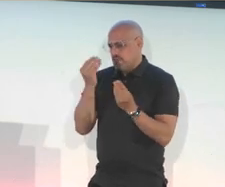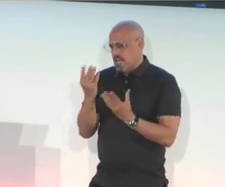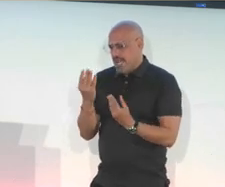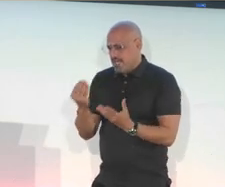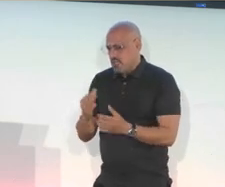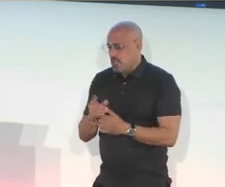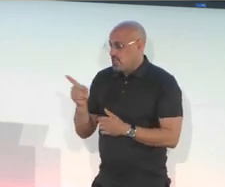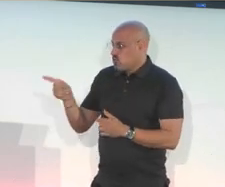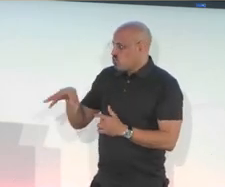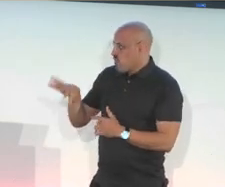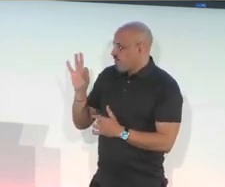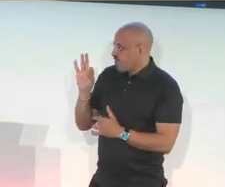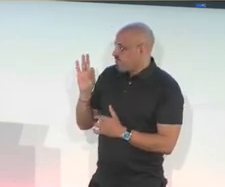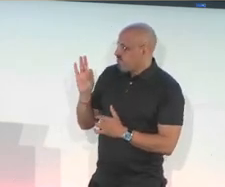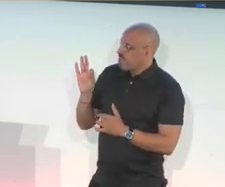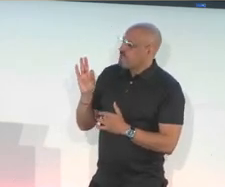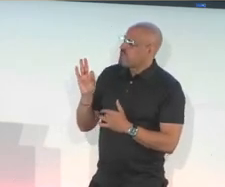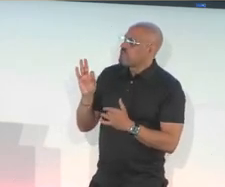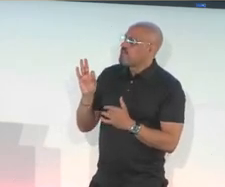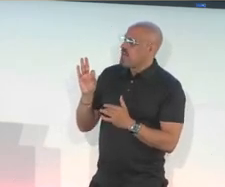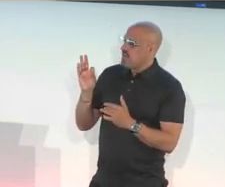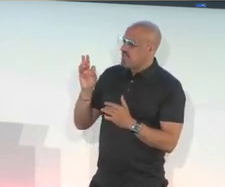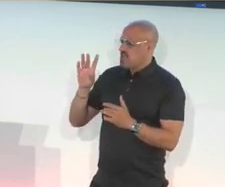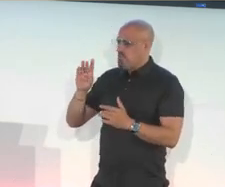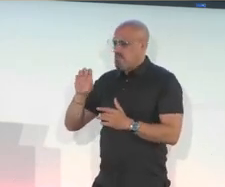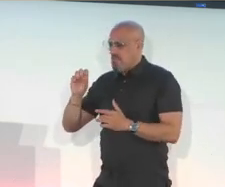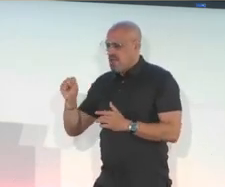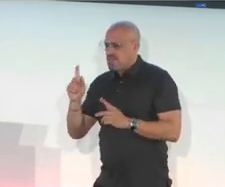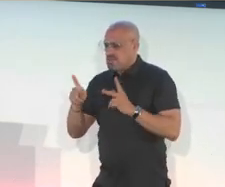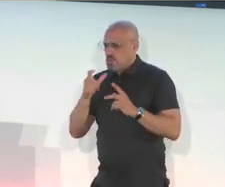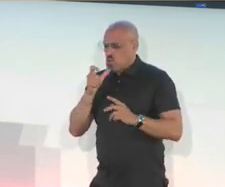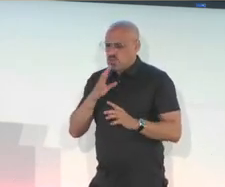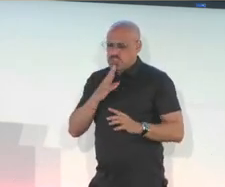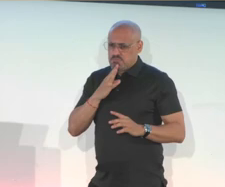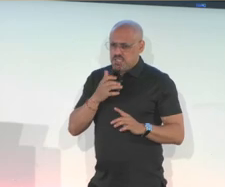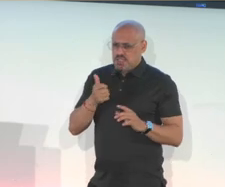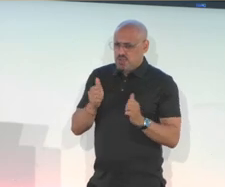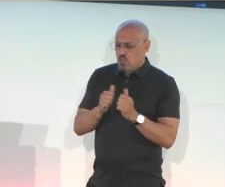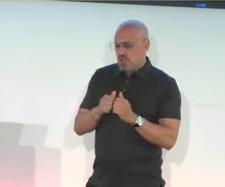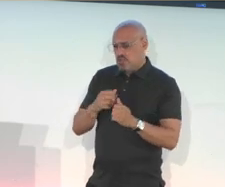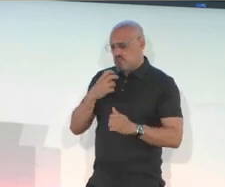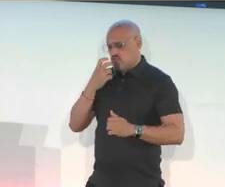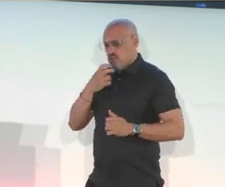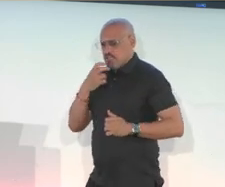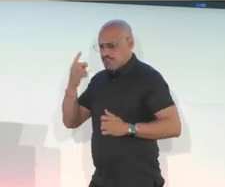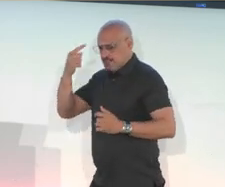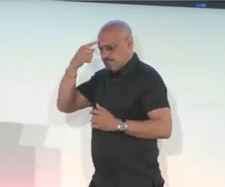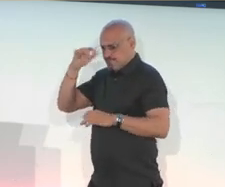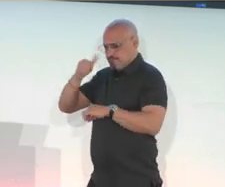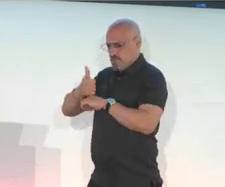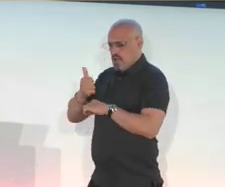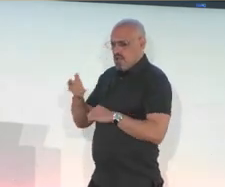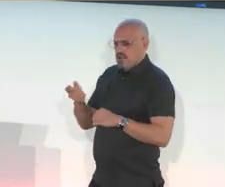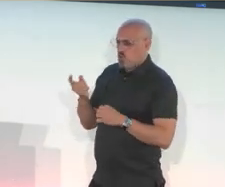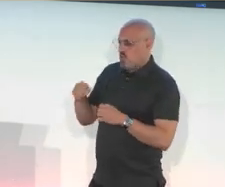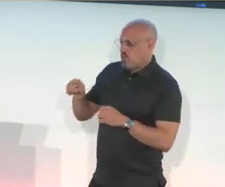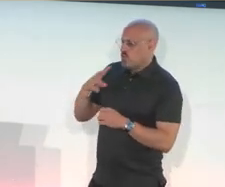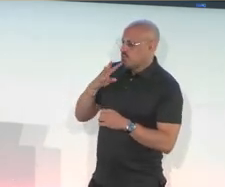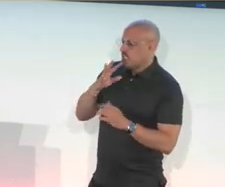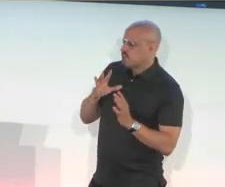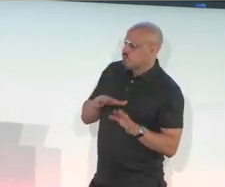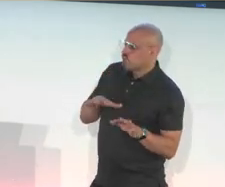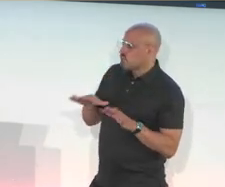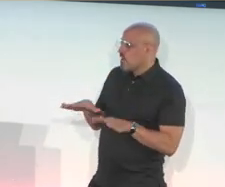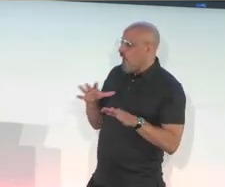you find, if you drill into it, like biases between people who are speaking with pronunciation in mind versus those who are speaking